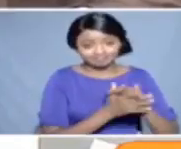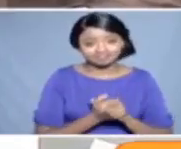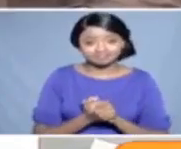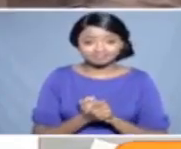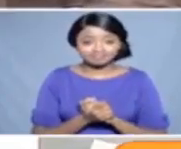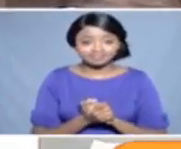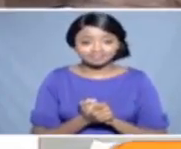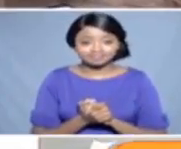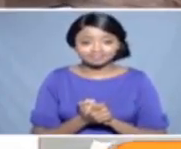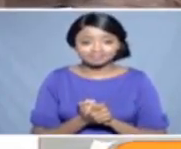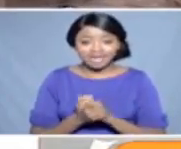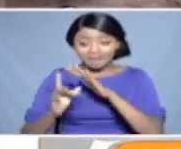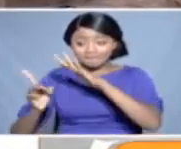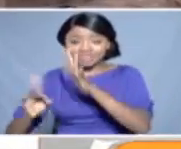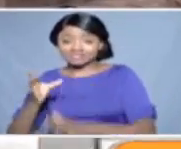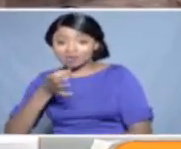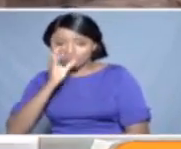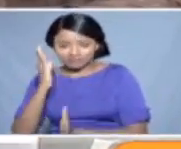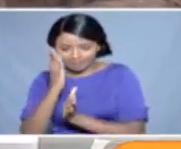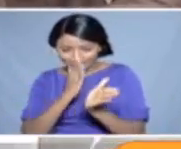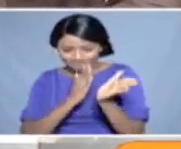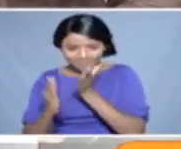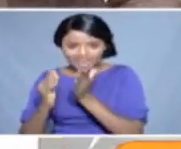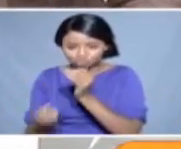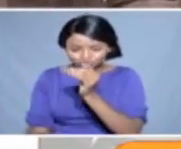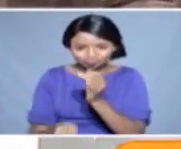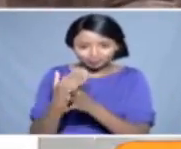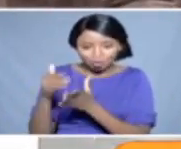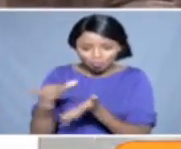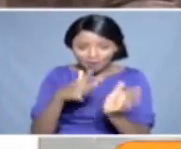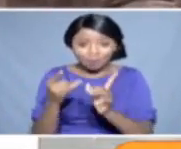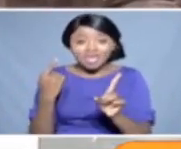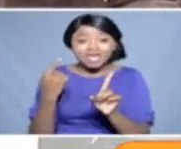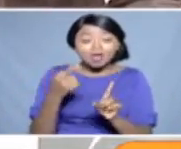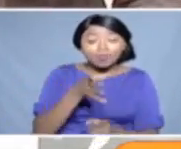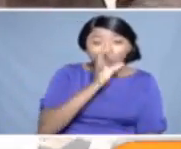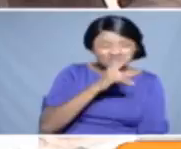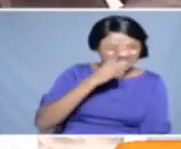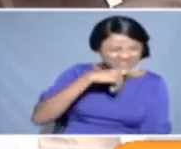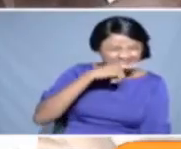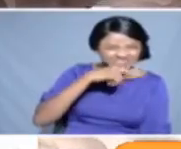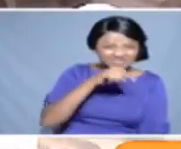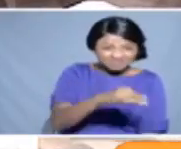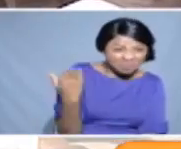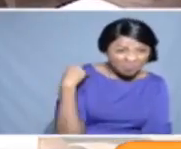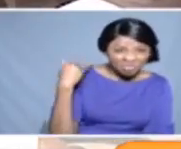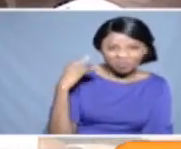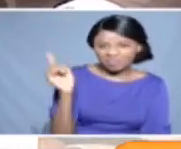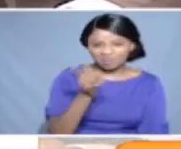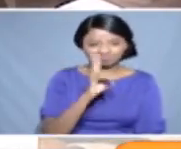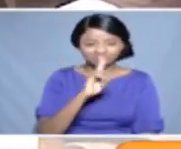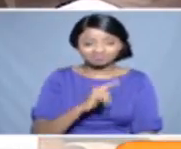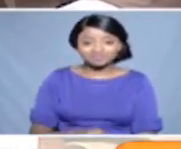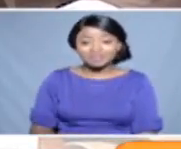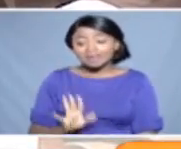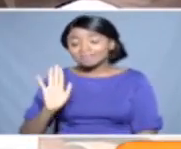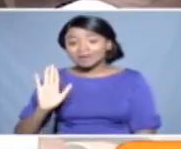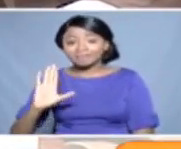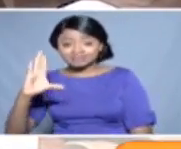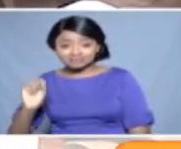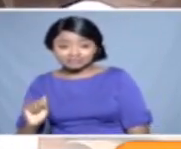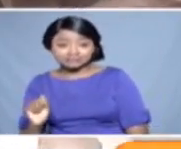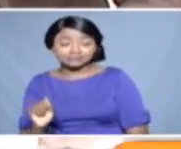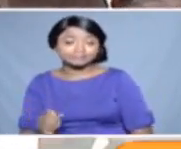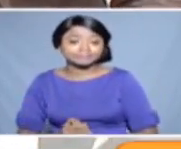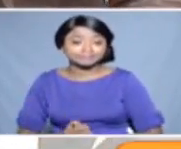Ni kwamba Wizara ya Maji inapania kuweka mikakati ya kuhakikisha kuwa majitaka si kero kwa umma. Naam, Katibu msimamizi katika Wizara ya Maji na Usafi